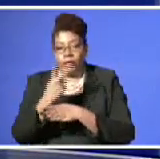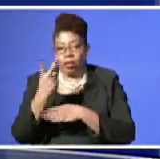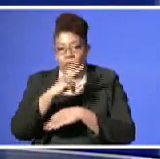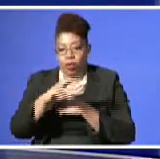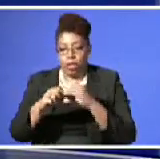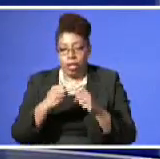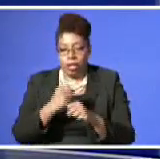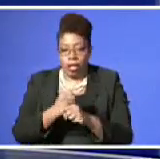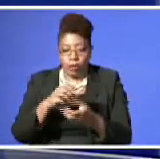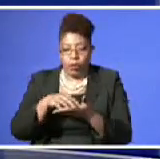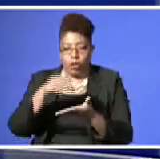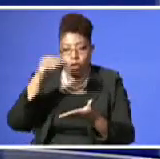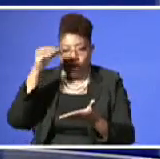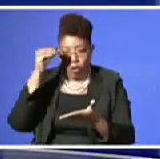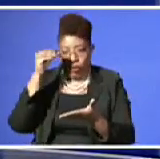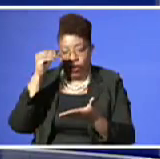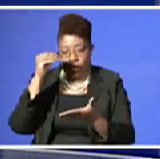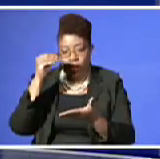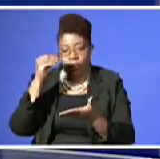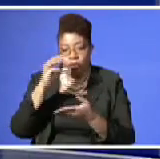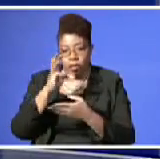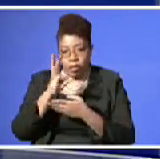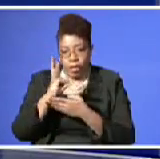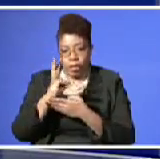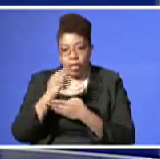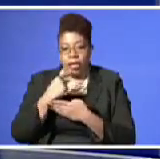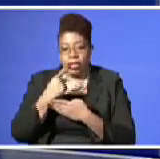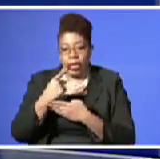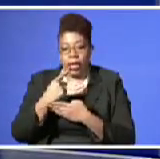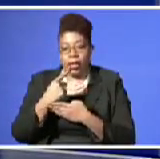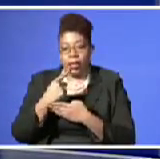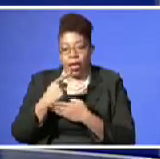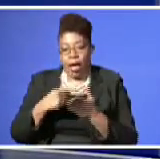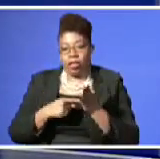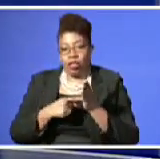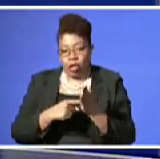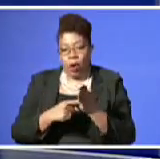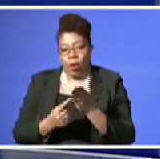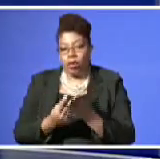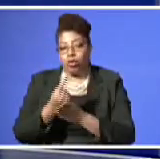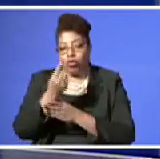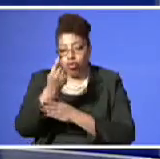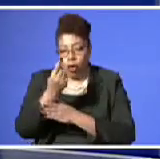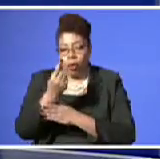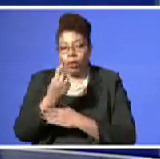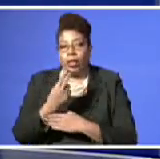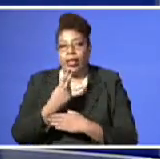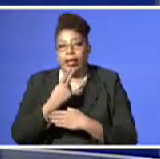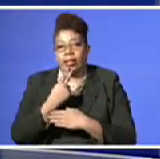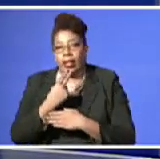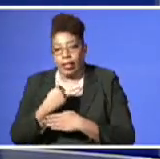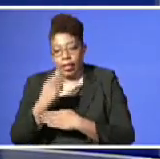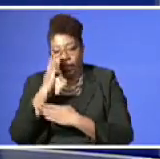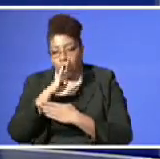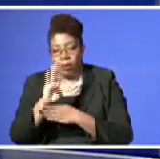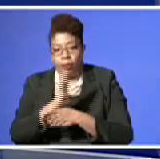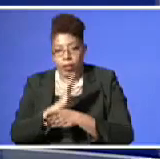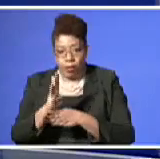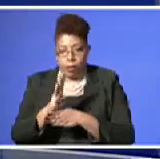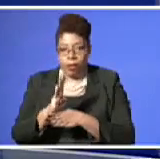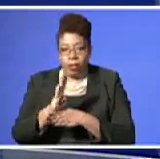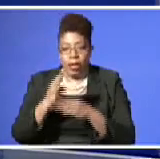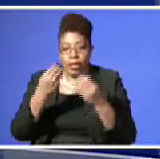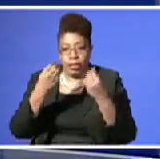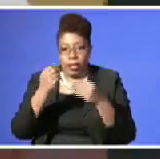learning the craft for about 6. He shared with us how he has grown his business and offers his honey for sale in at least 3